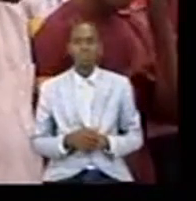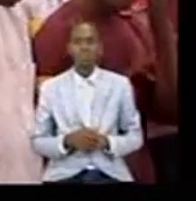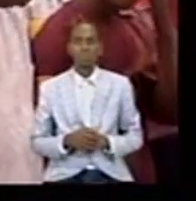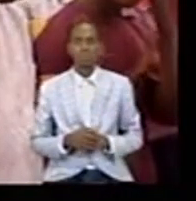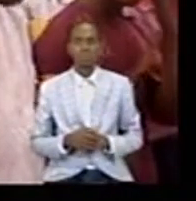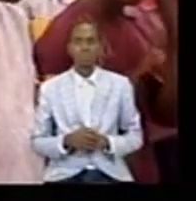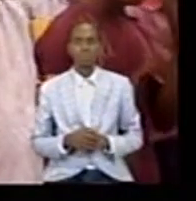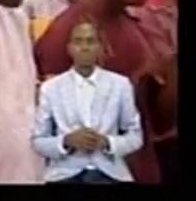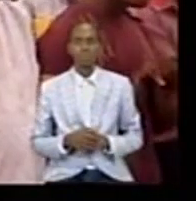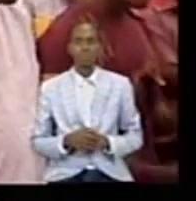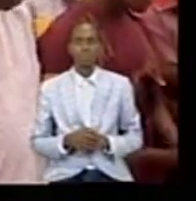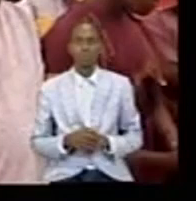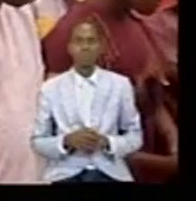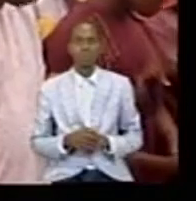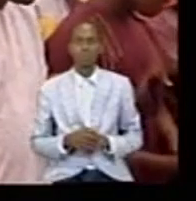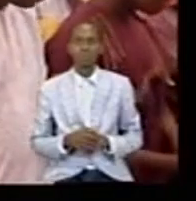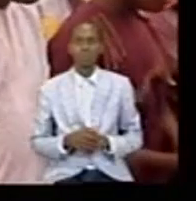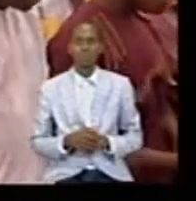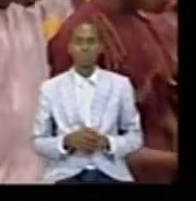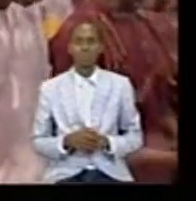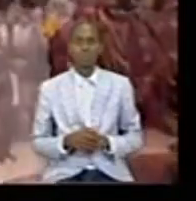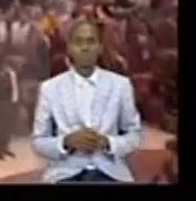No harm.